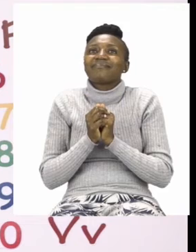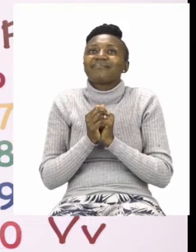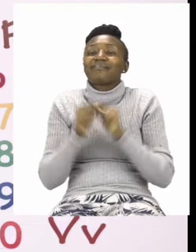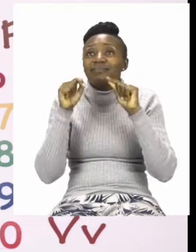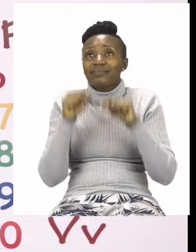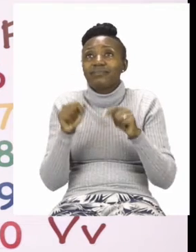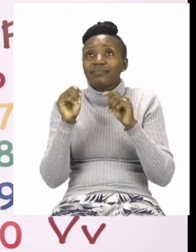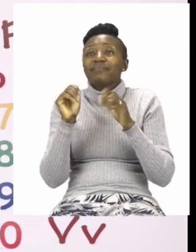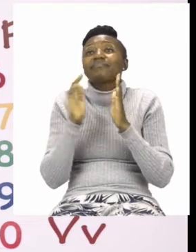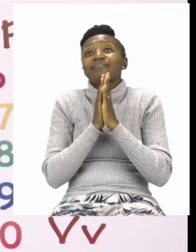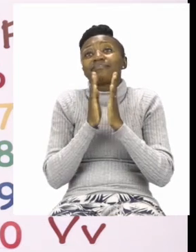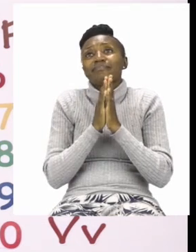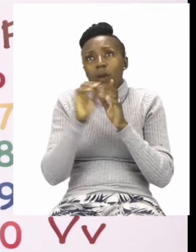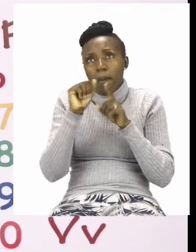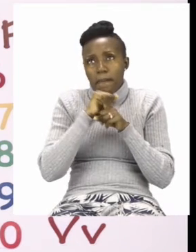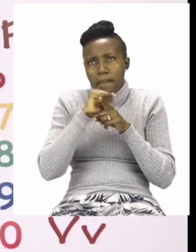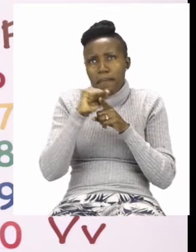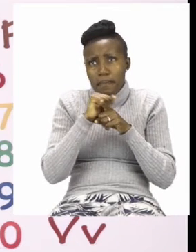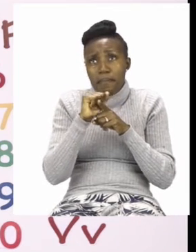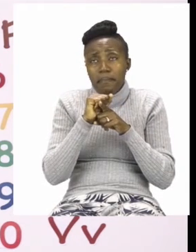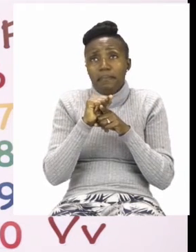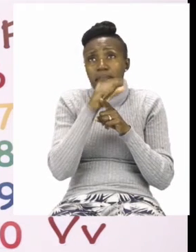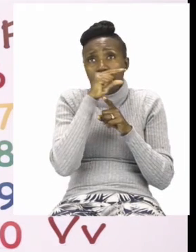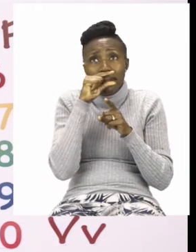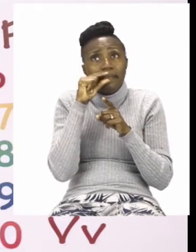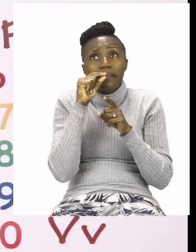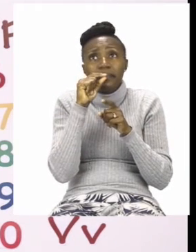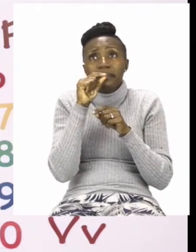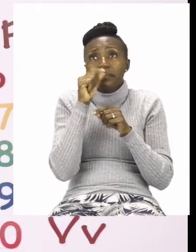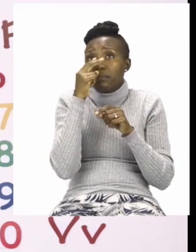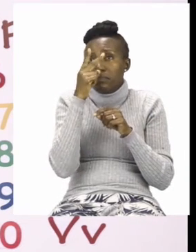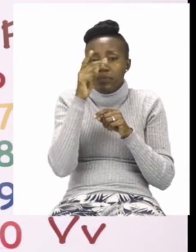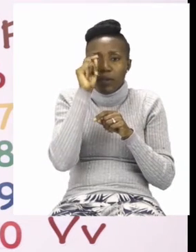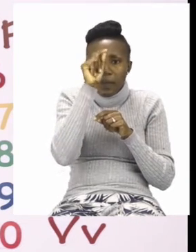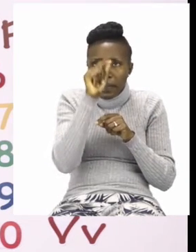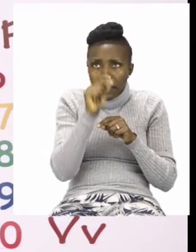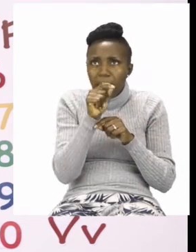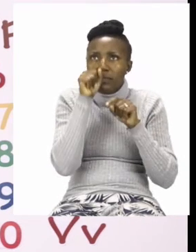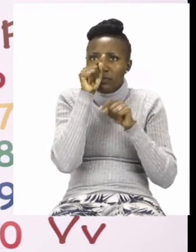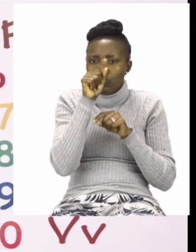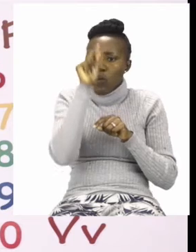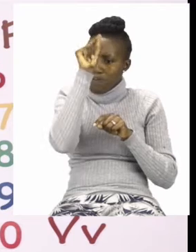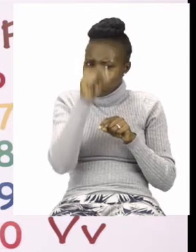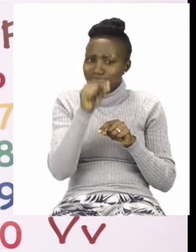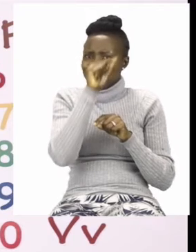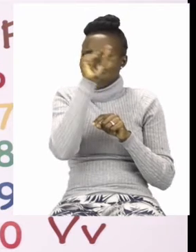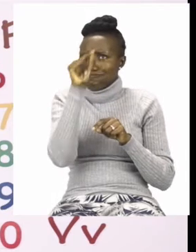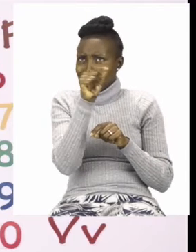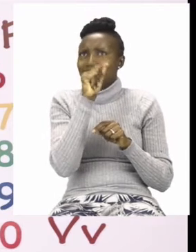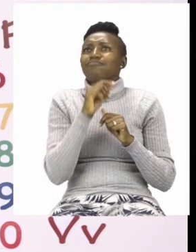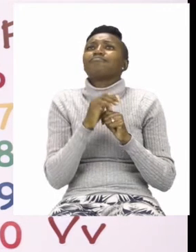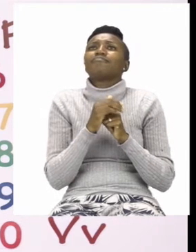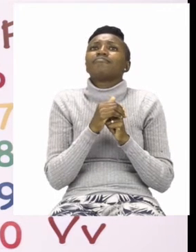trace the name of each item and then practice by pointing to the item and saying its